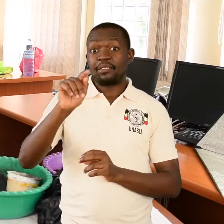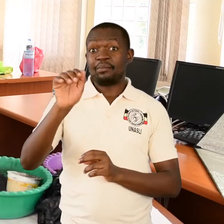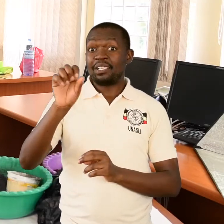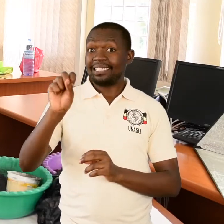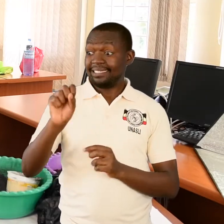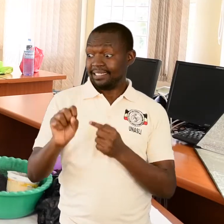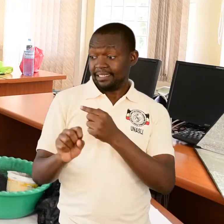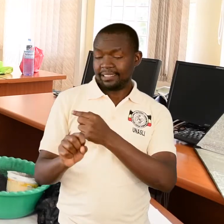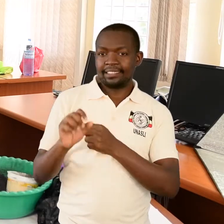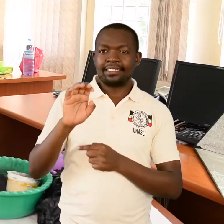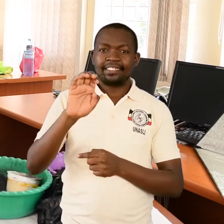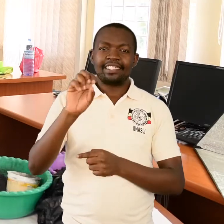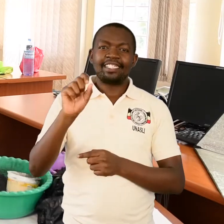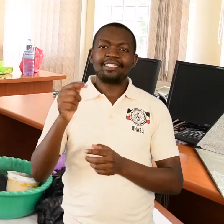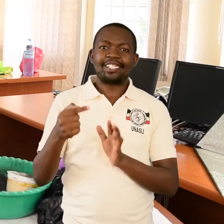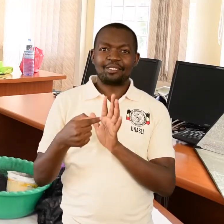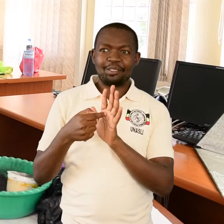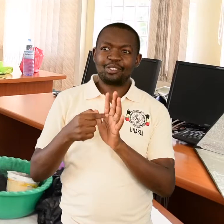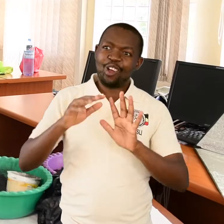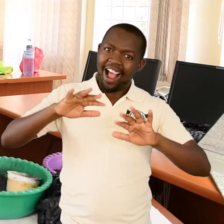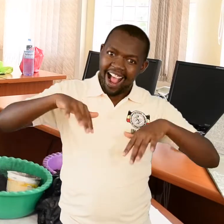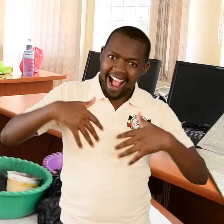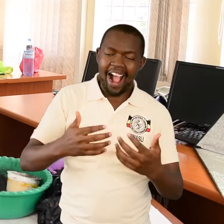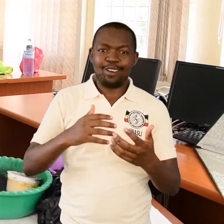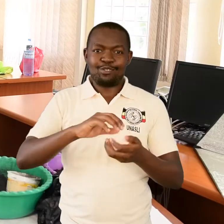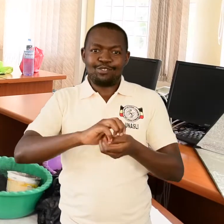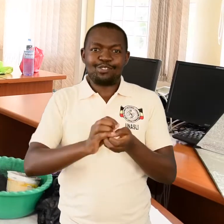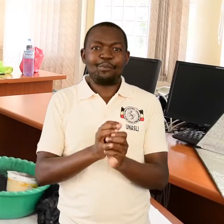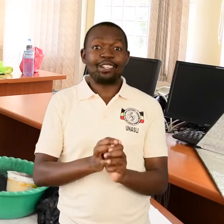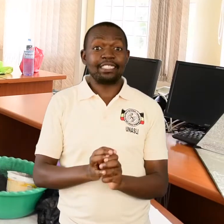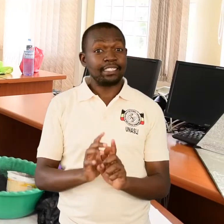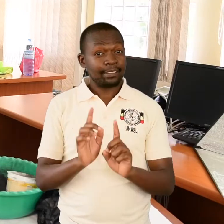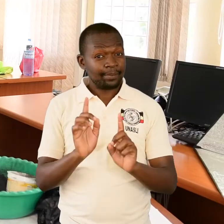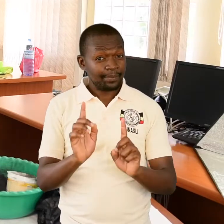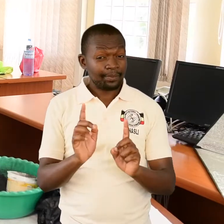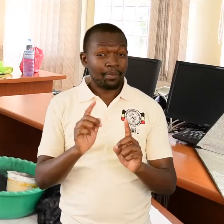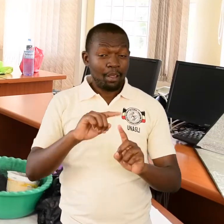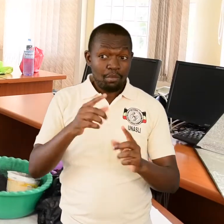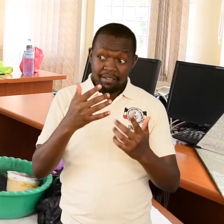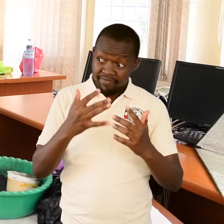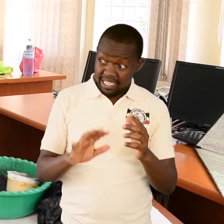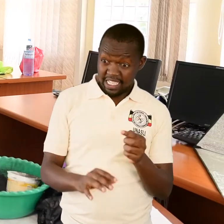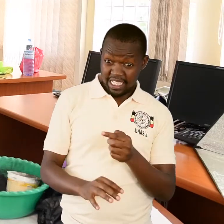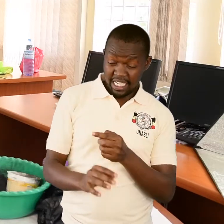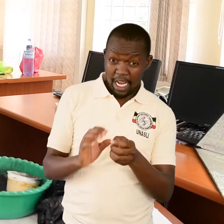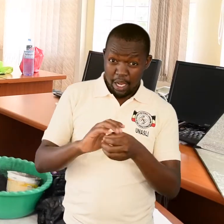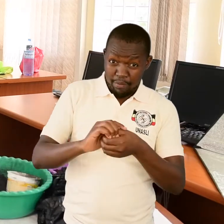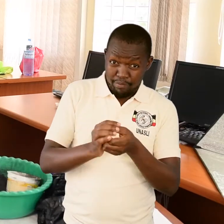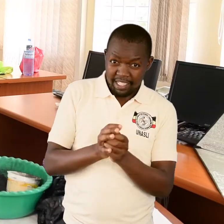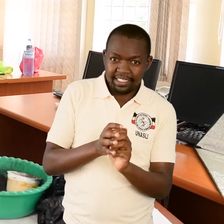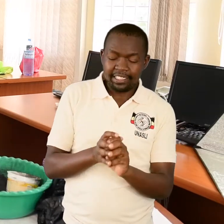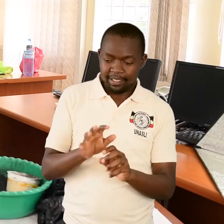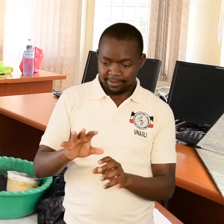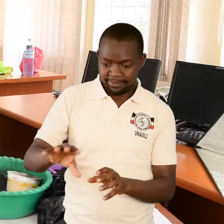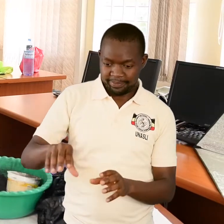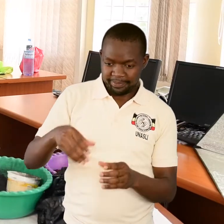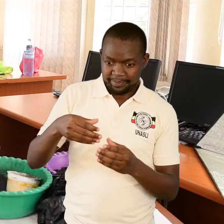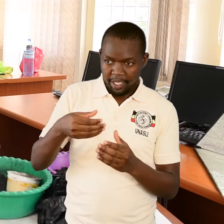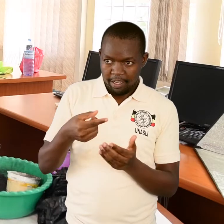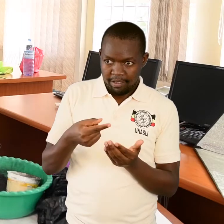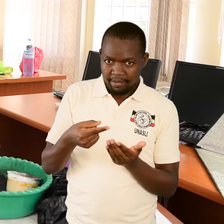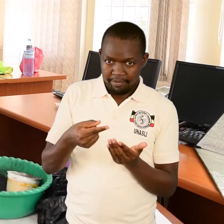mold the briquette. Thank you, John. After you have made a mixture, you get